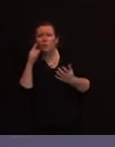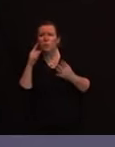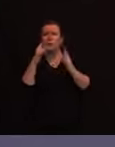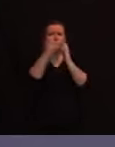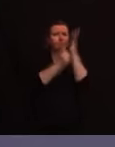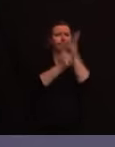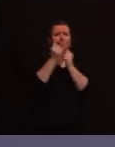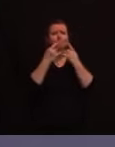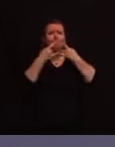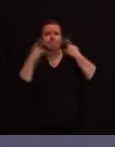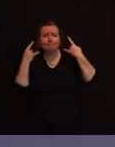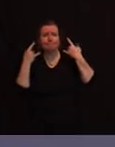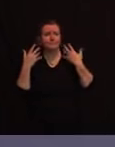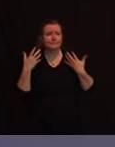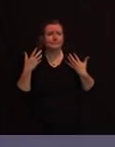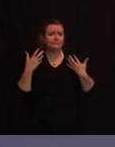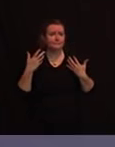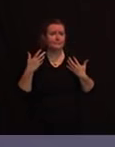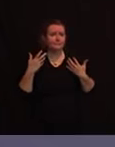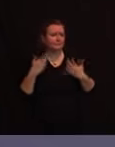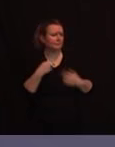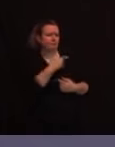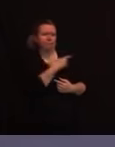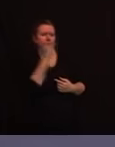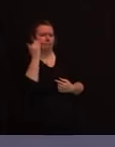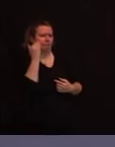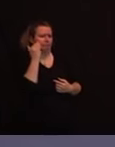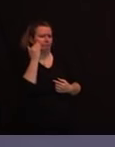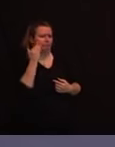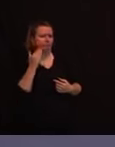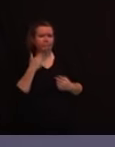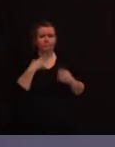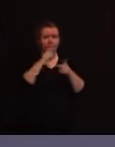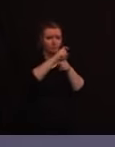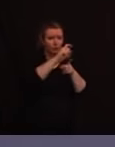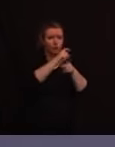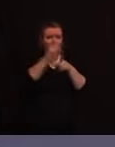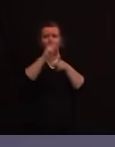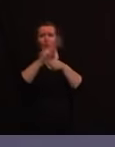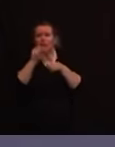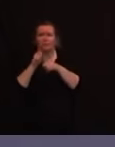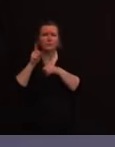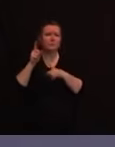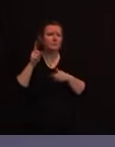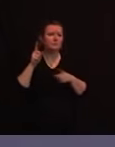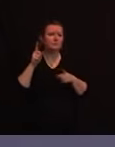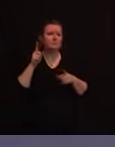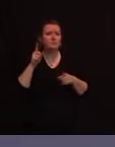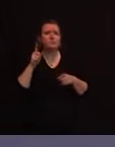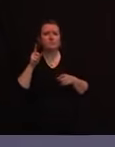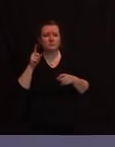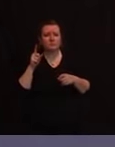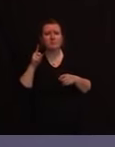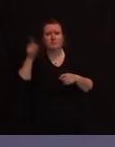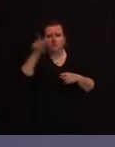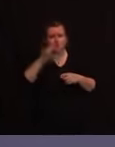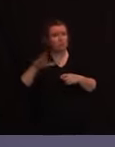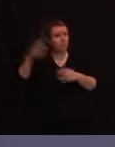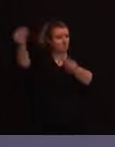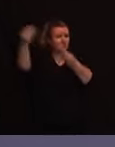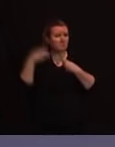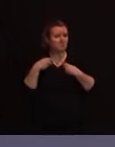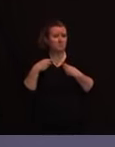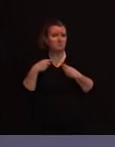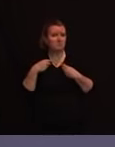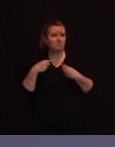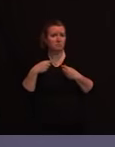middle of that. He knows that. I was speaking to somebody from Asia today, and they said, listen, if we're able to get this to you, could you please remind folks that this is